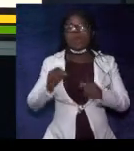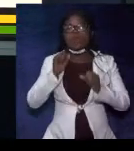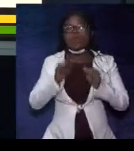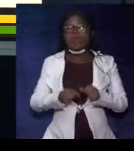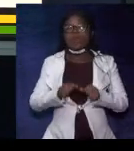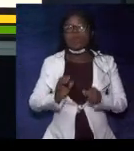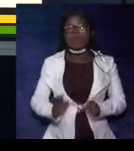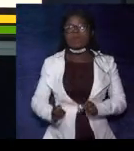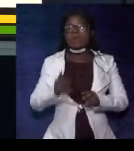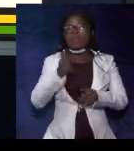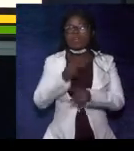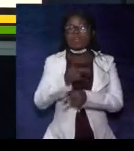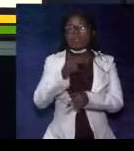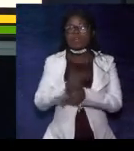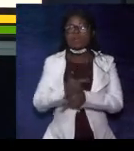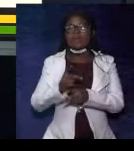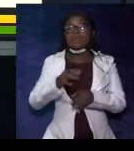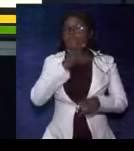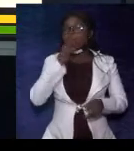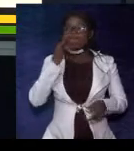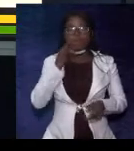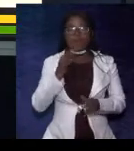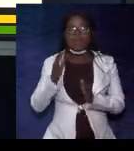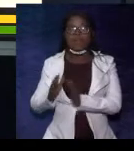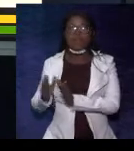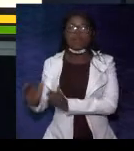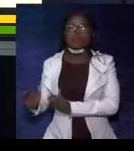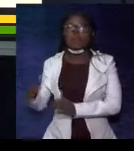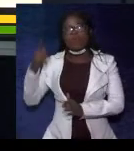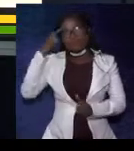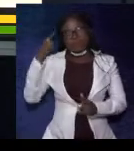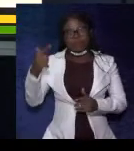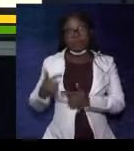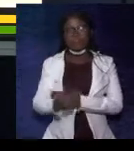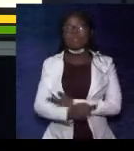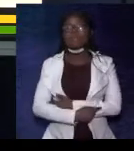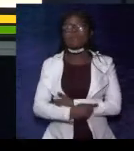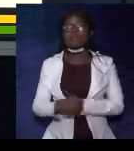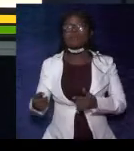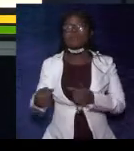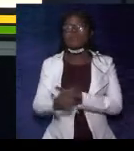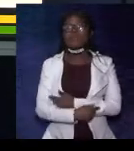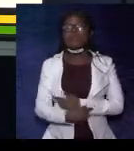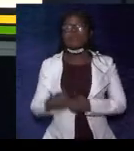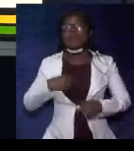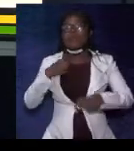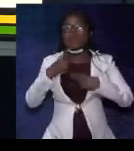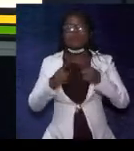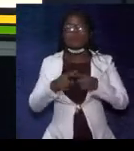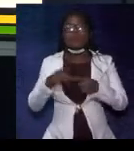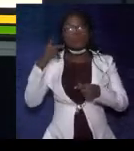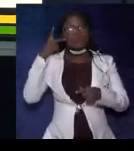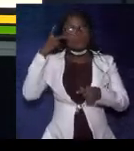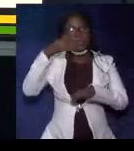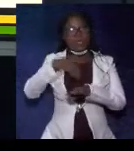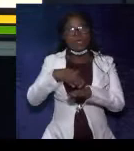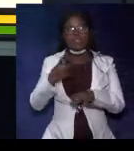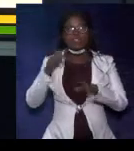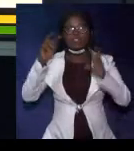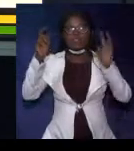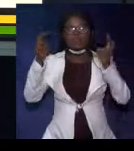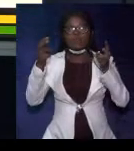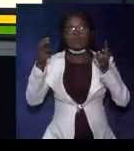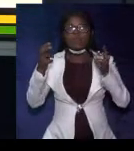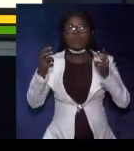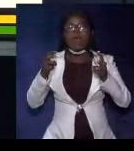us in our farming activities or in agriculture for today. Today, we are going to look at